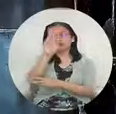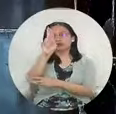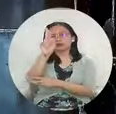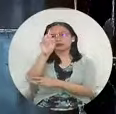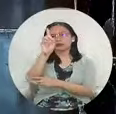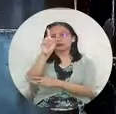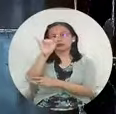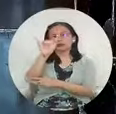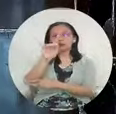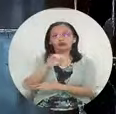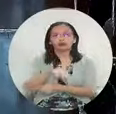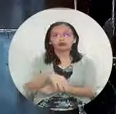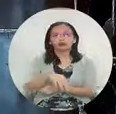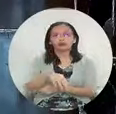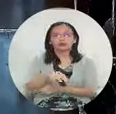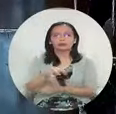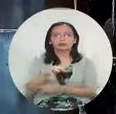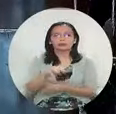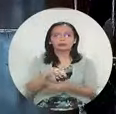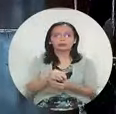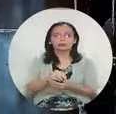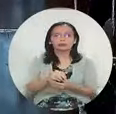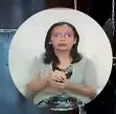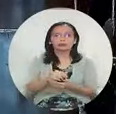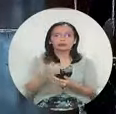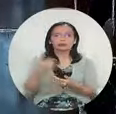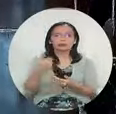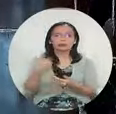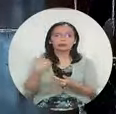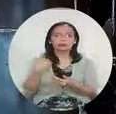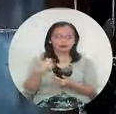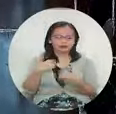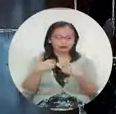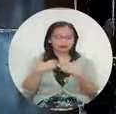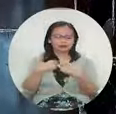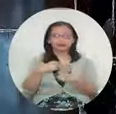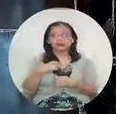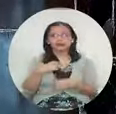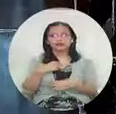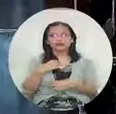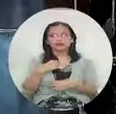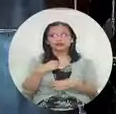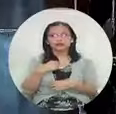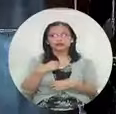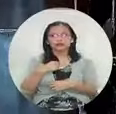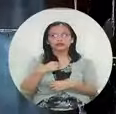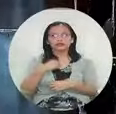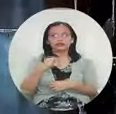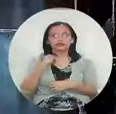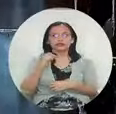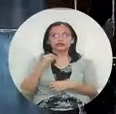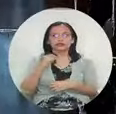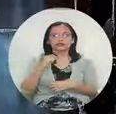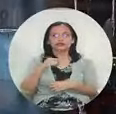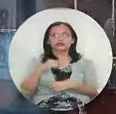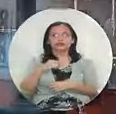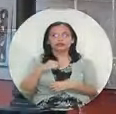Rudy from Kabangkalan. He had a necklace. Yung necklace may cross.